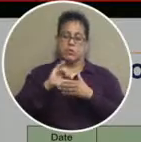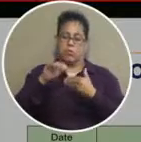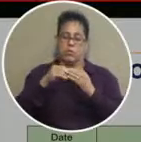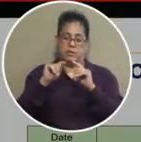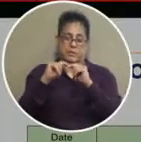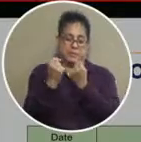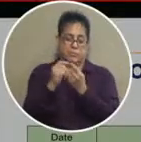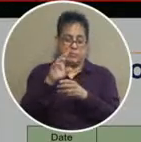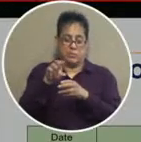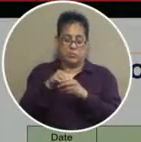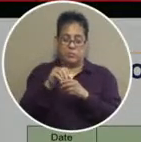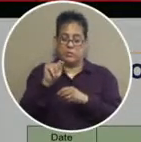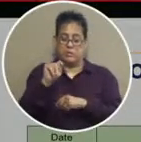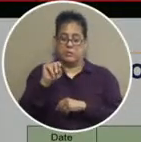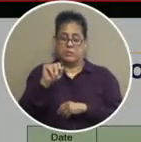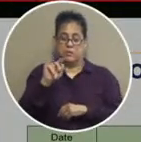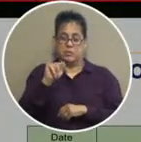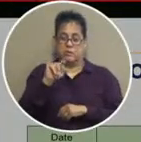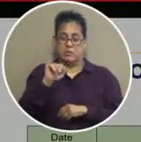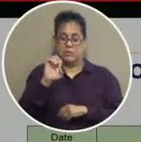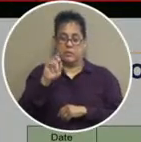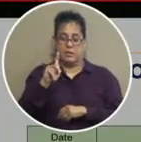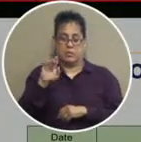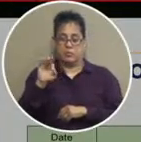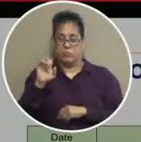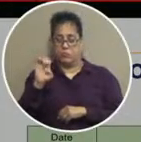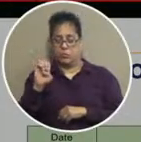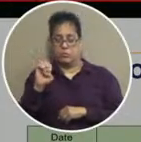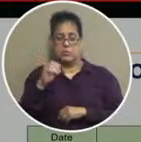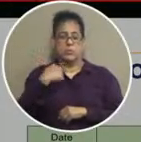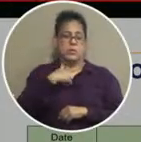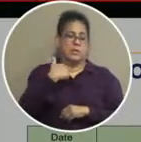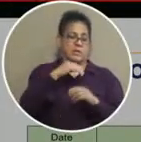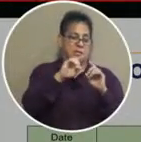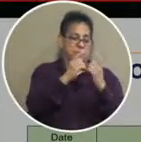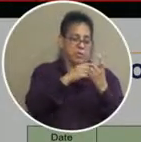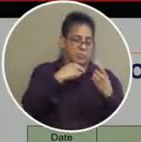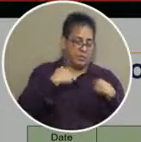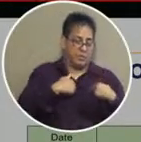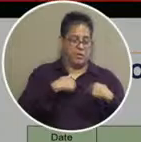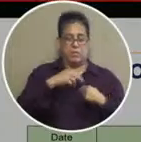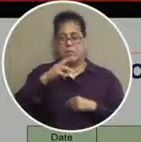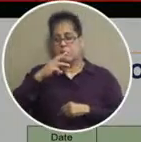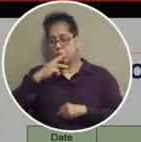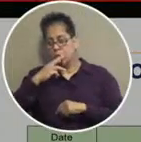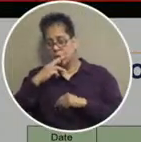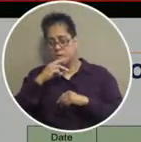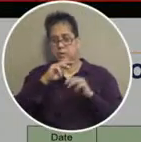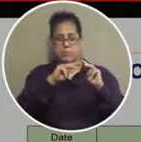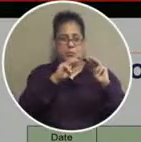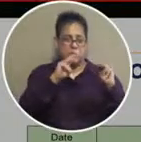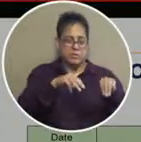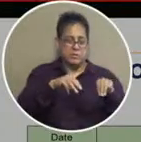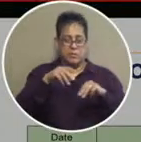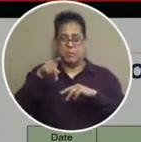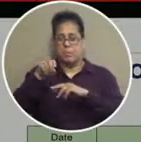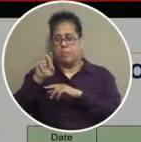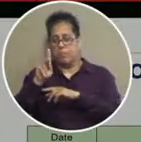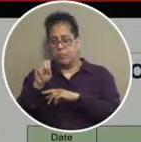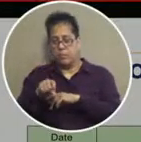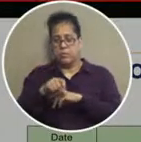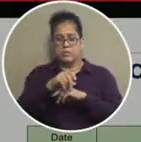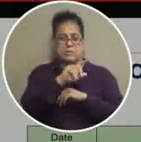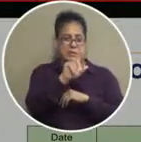on the task force. As you saw in the previous slide, we have the Department of Health, we have aquatics, we have museums, we have parks, we